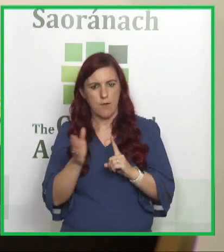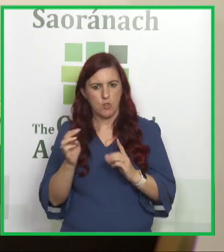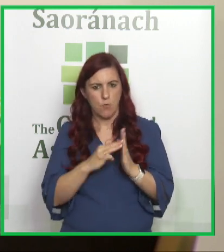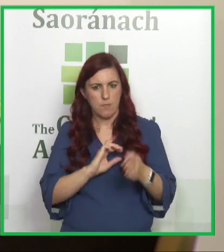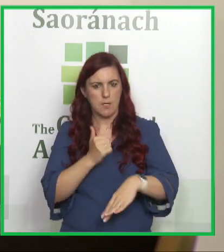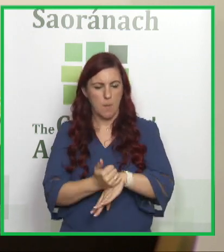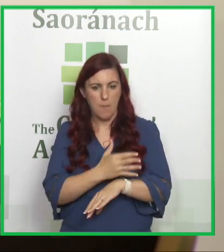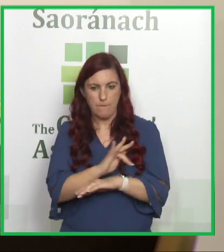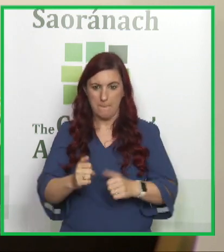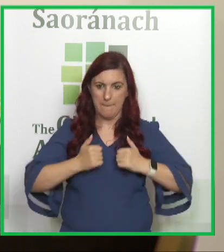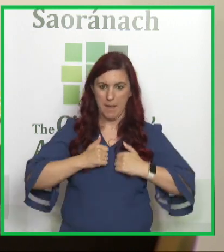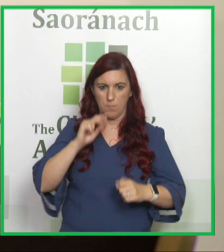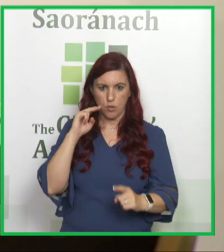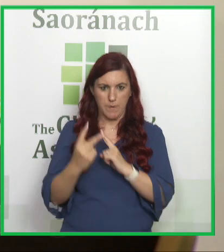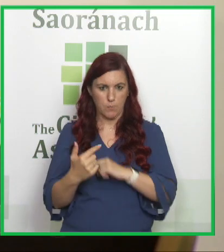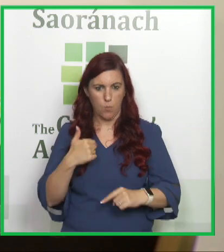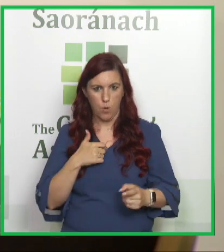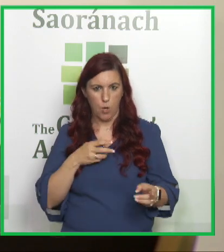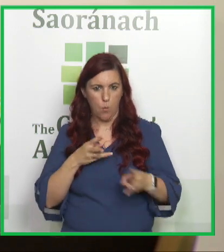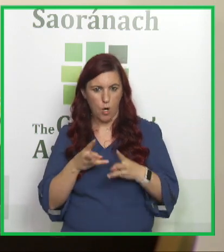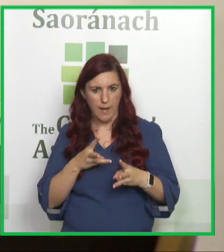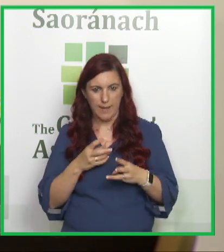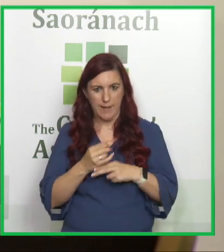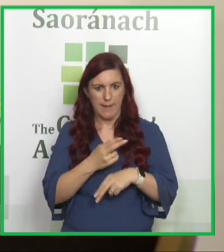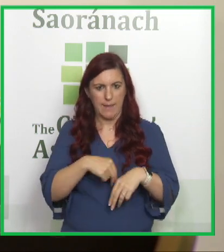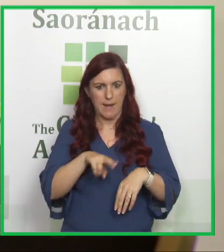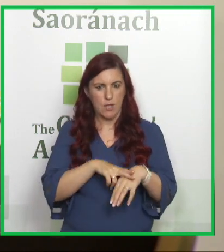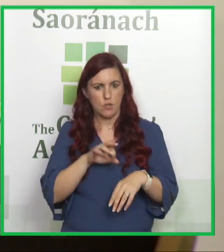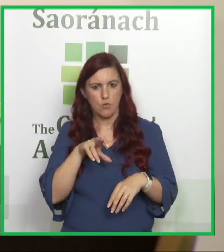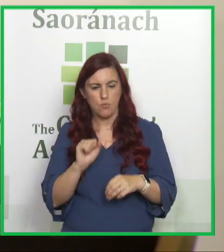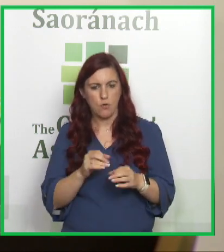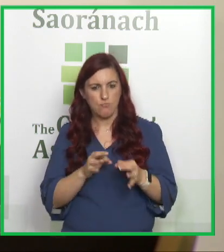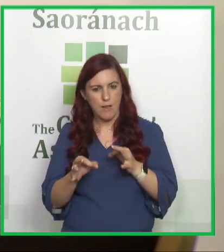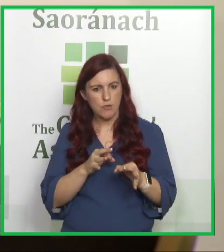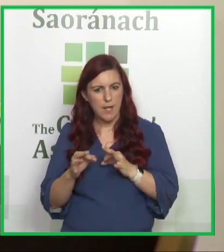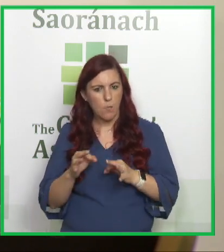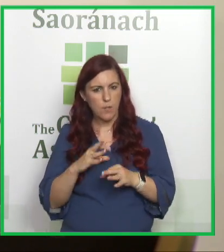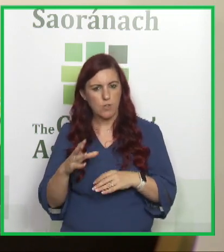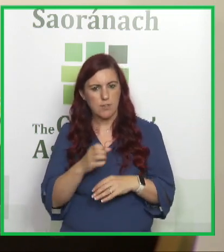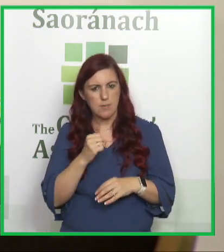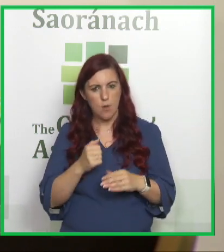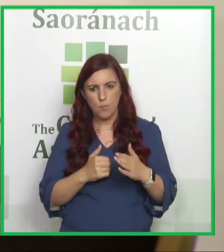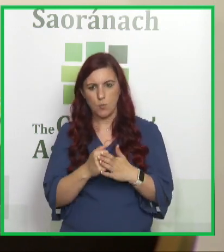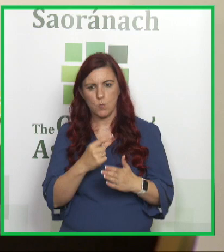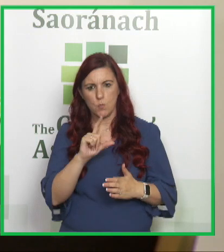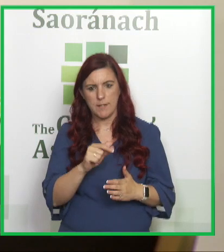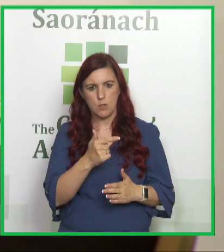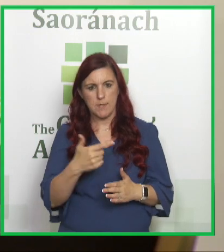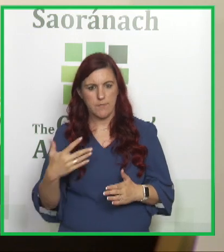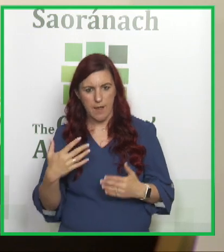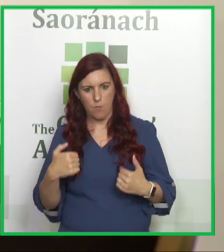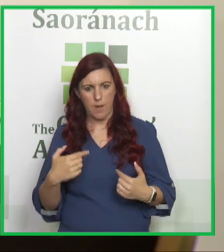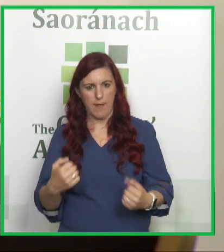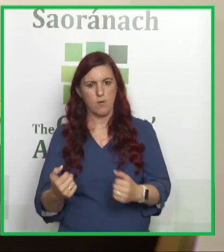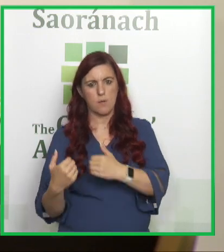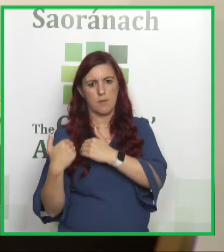part, we are working within the National Drug Strategy, which takes us up to 2025, and we have a